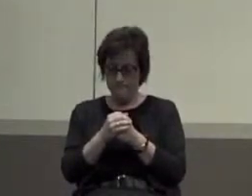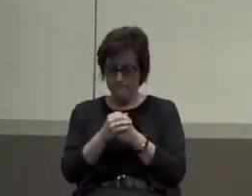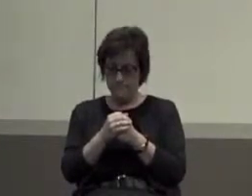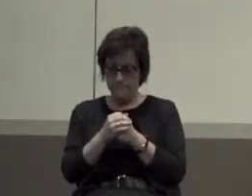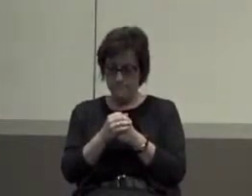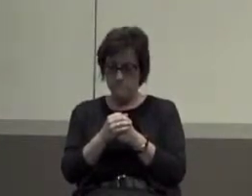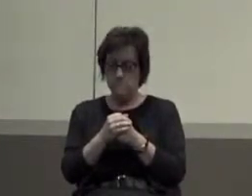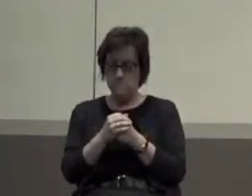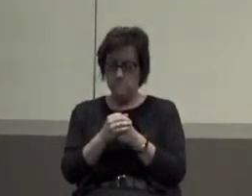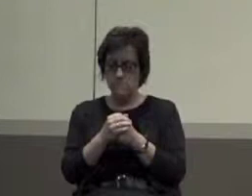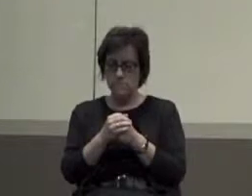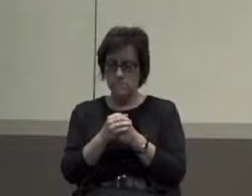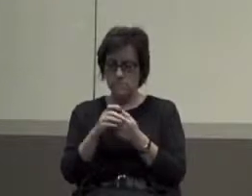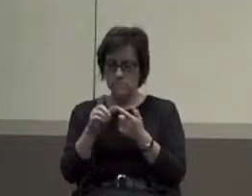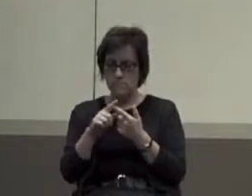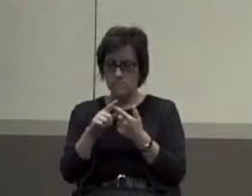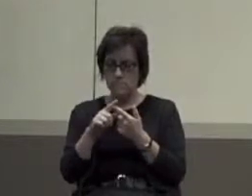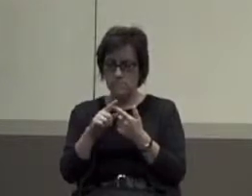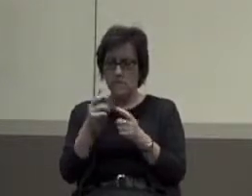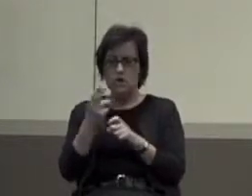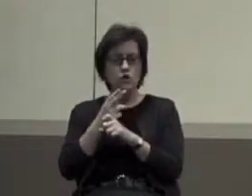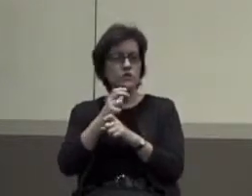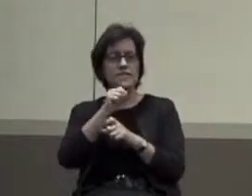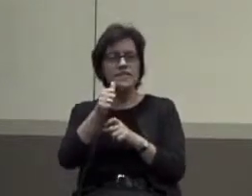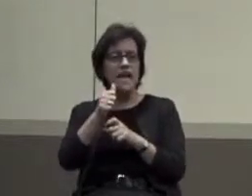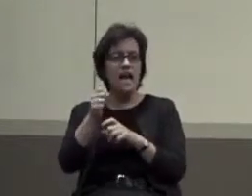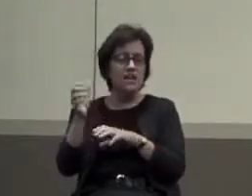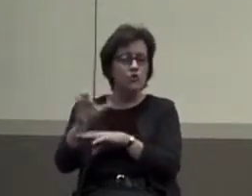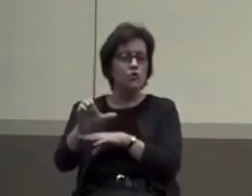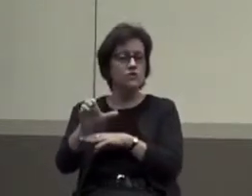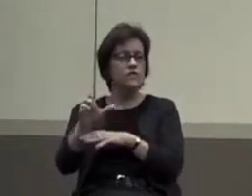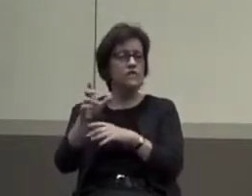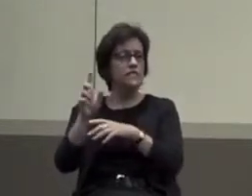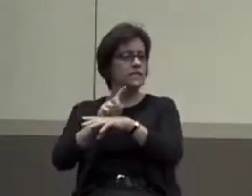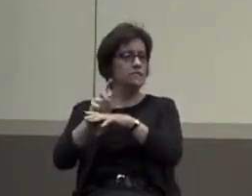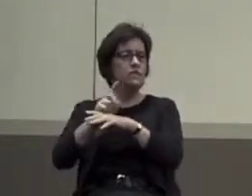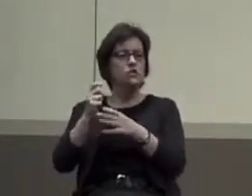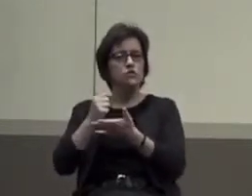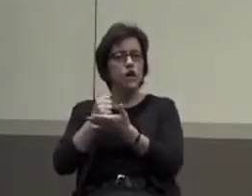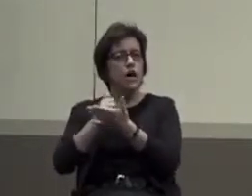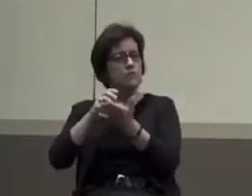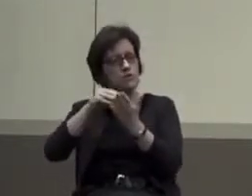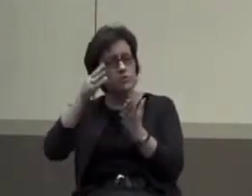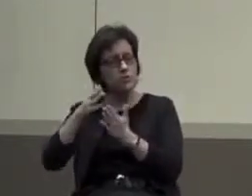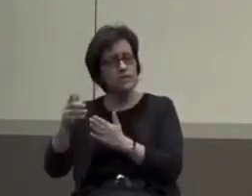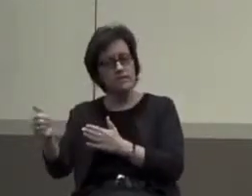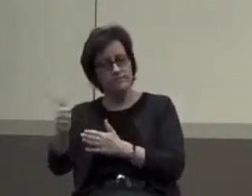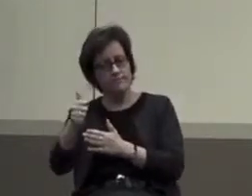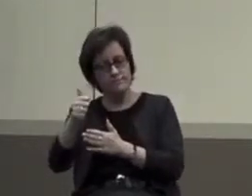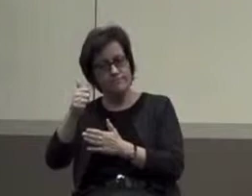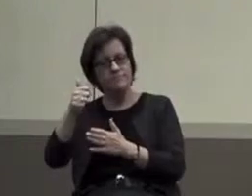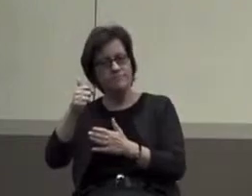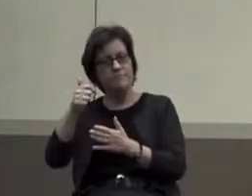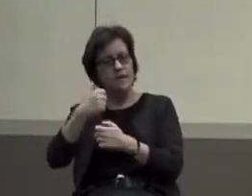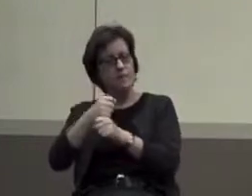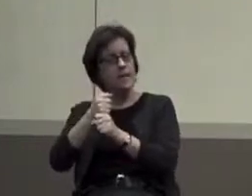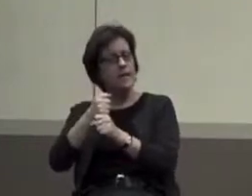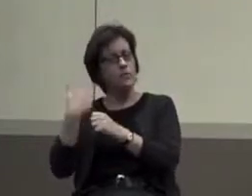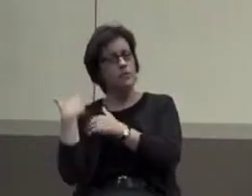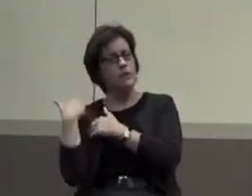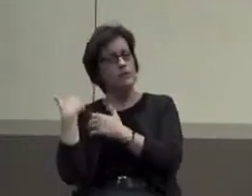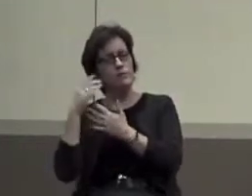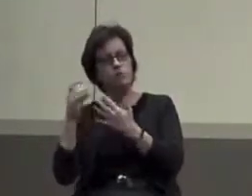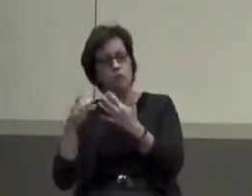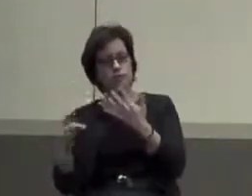use non-coercive discipline that helps students make responsible choices. So basically what you're saying is, look, here are